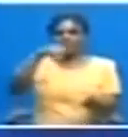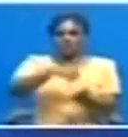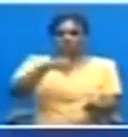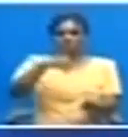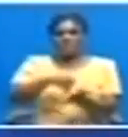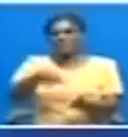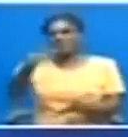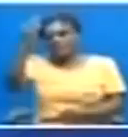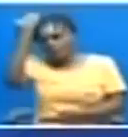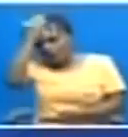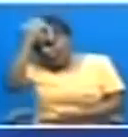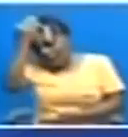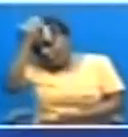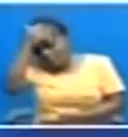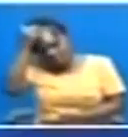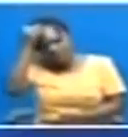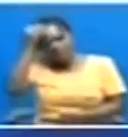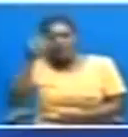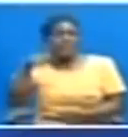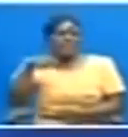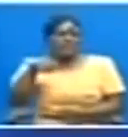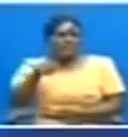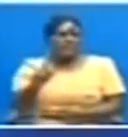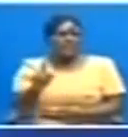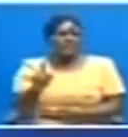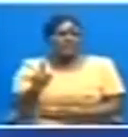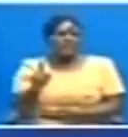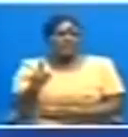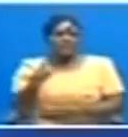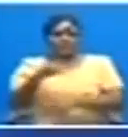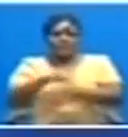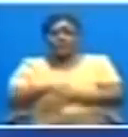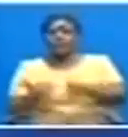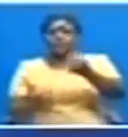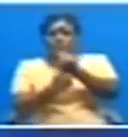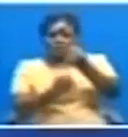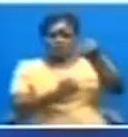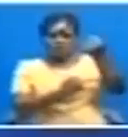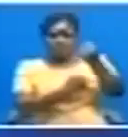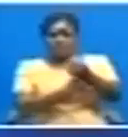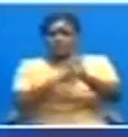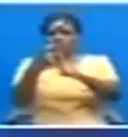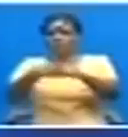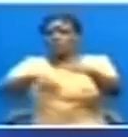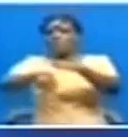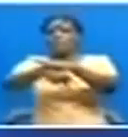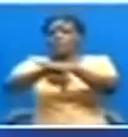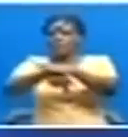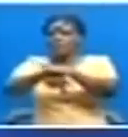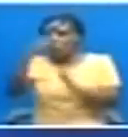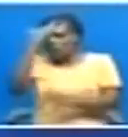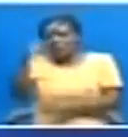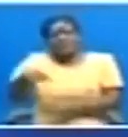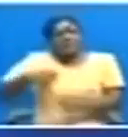was a number. In fact, he had even sponsor from lower primary because he was